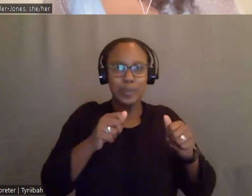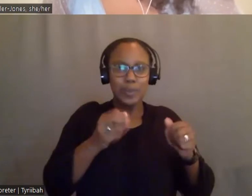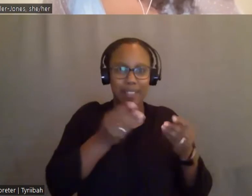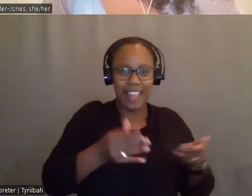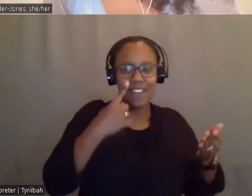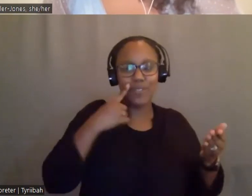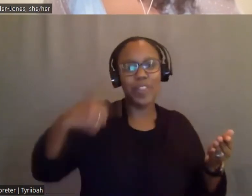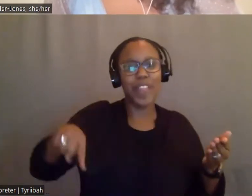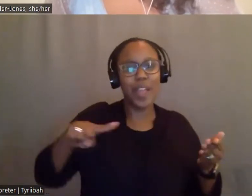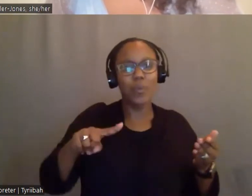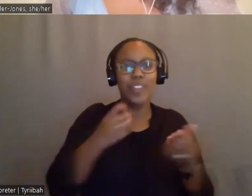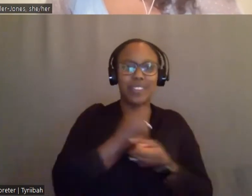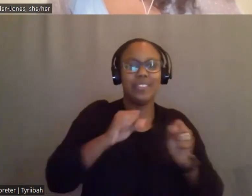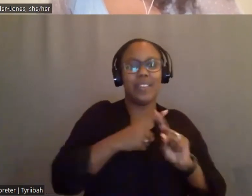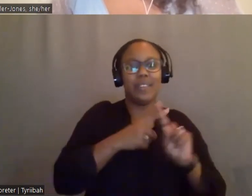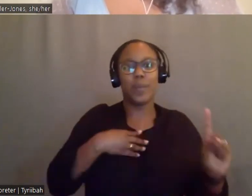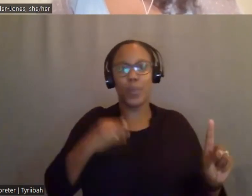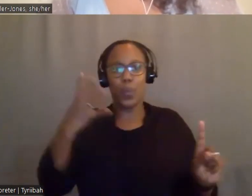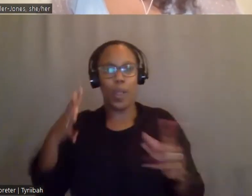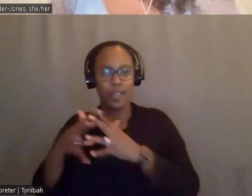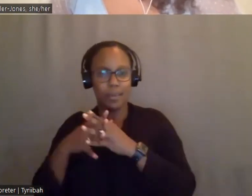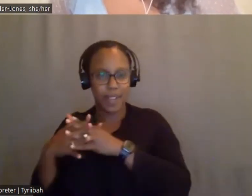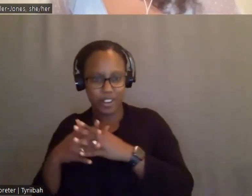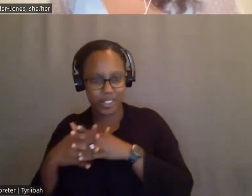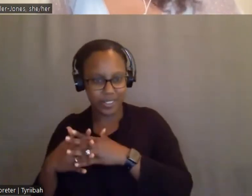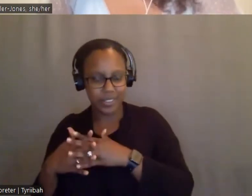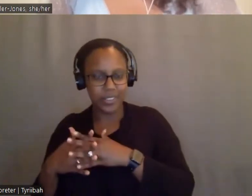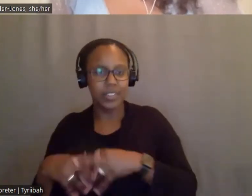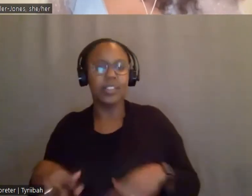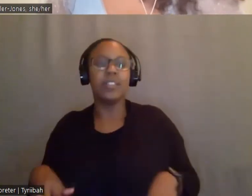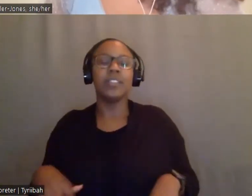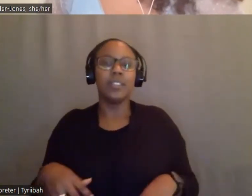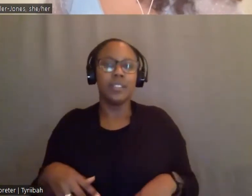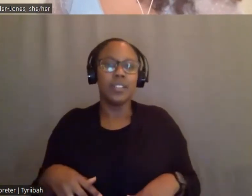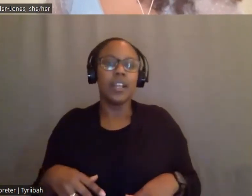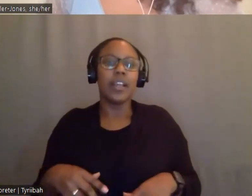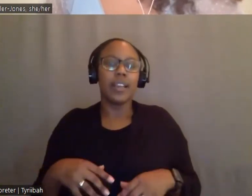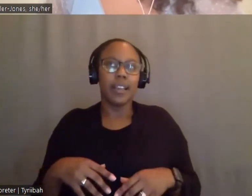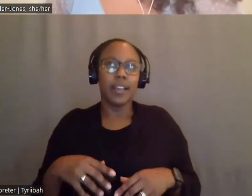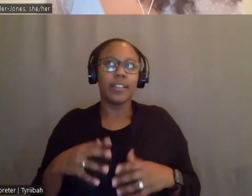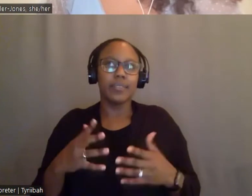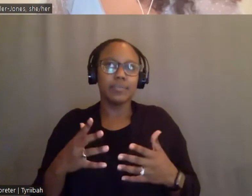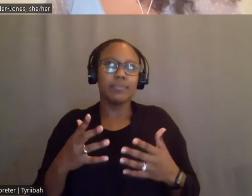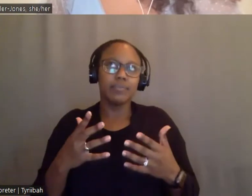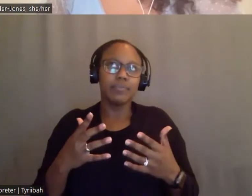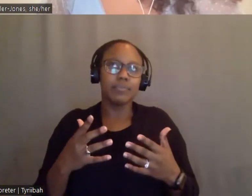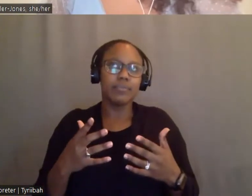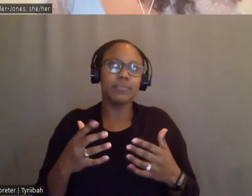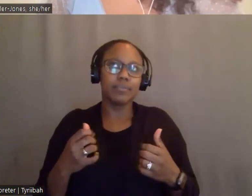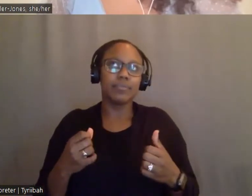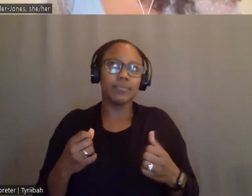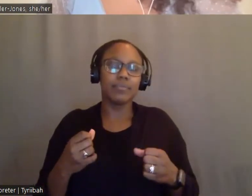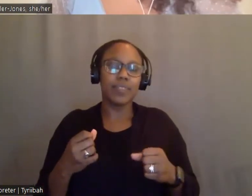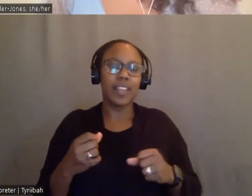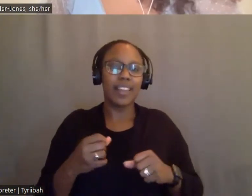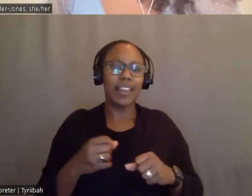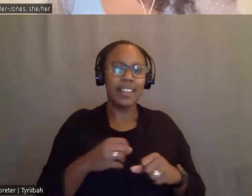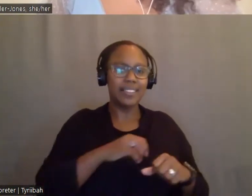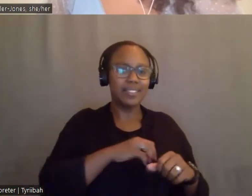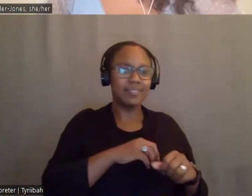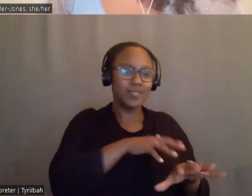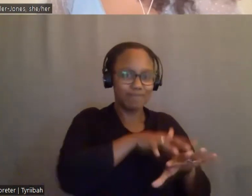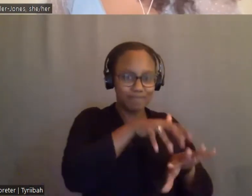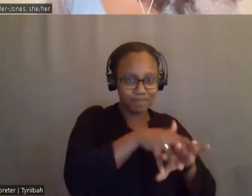white Americans yet, especially none with power. And because it is really kind of in an Indian-run